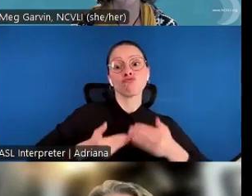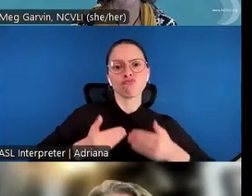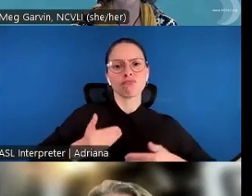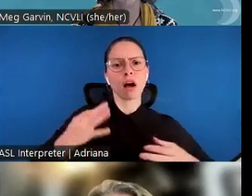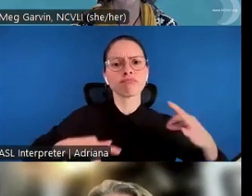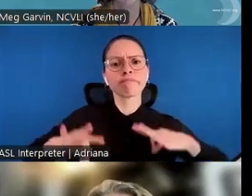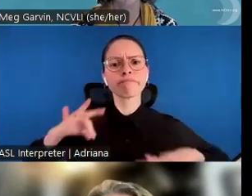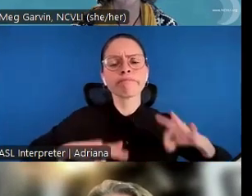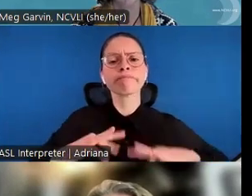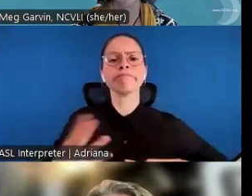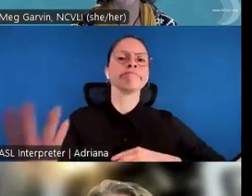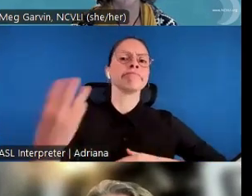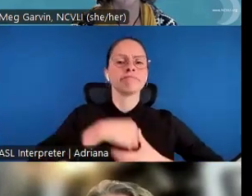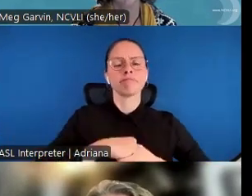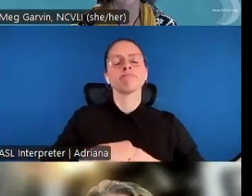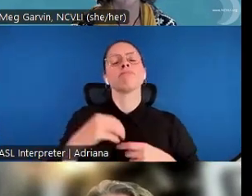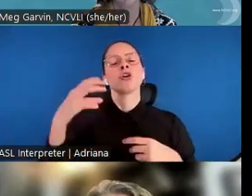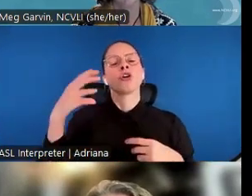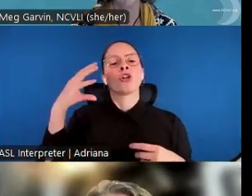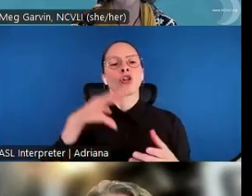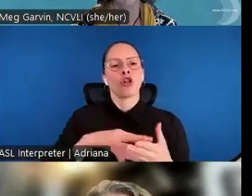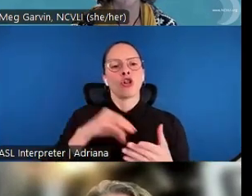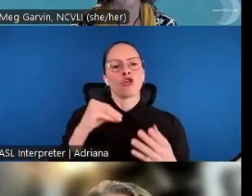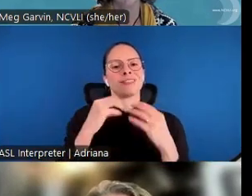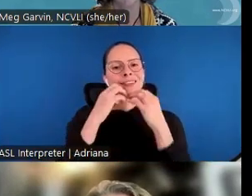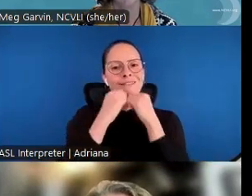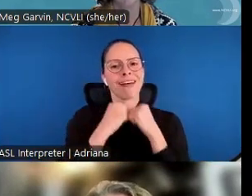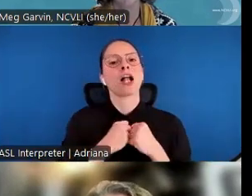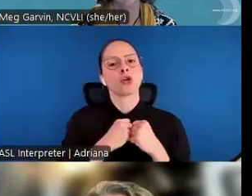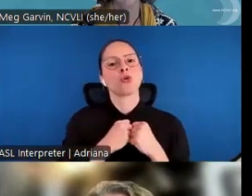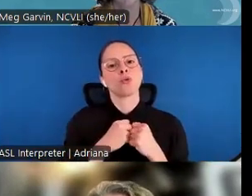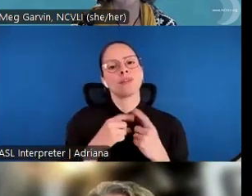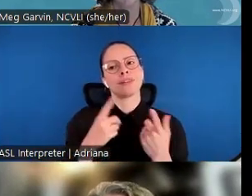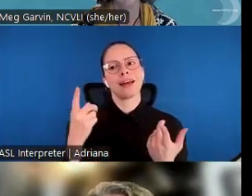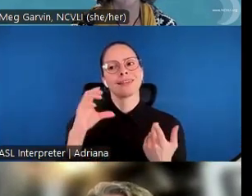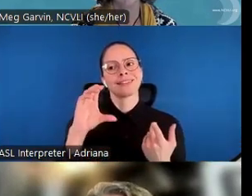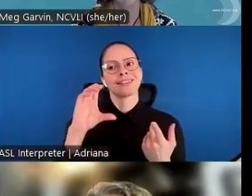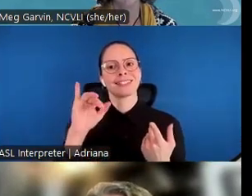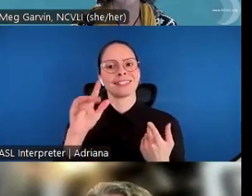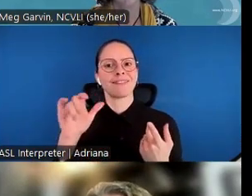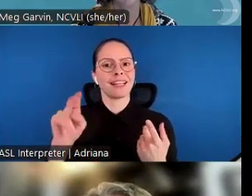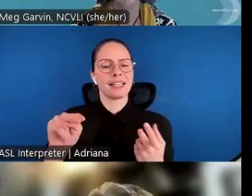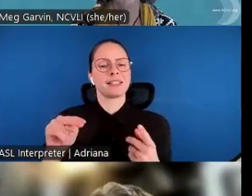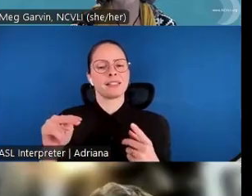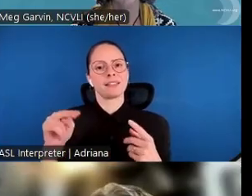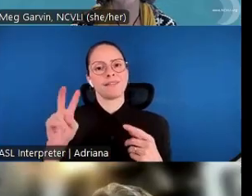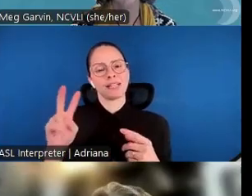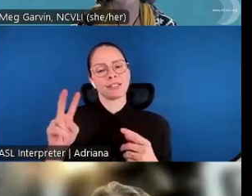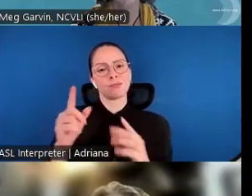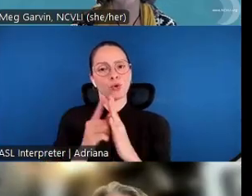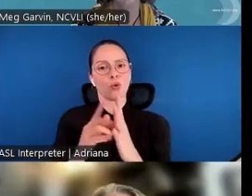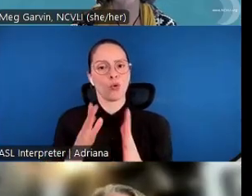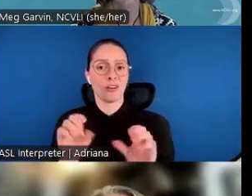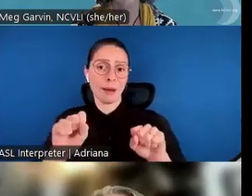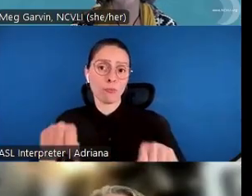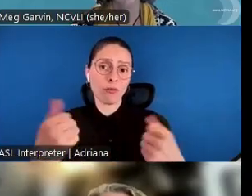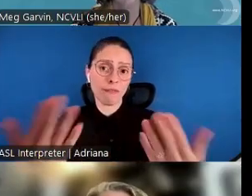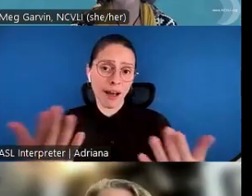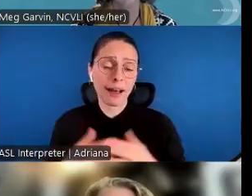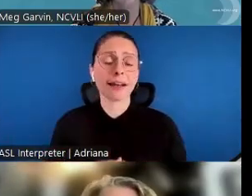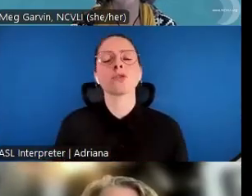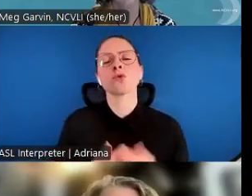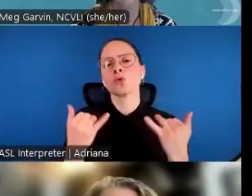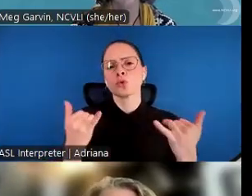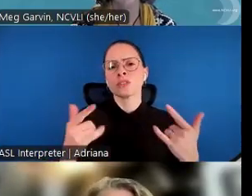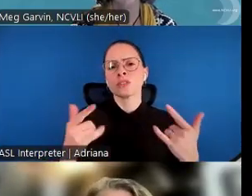that civilian victims counsel can provide in this environment. And so as we talk today about whether and how you can help, I've had